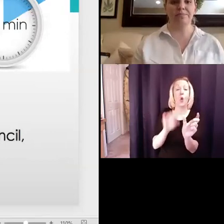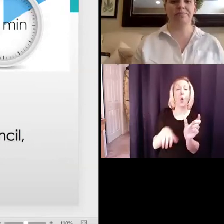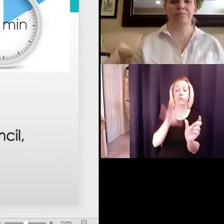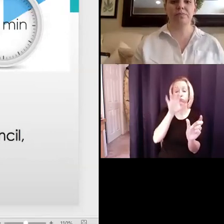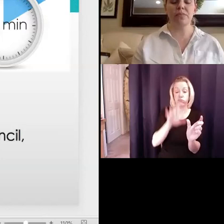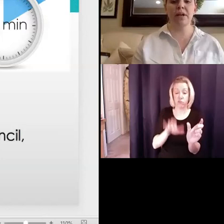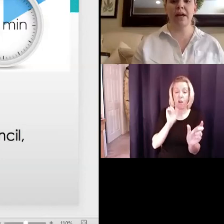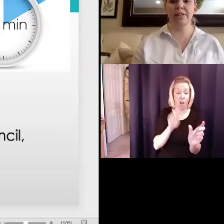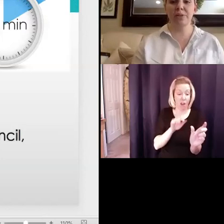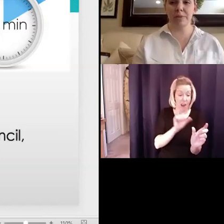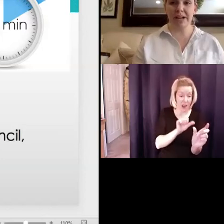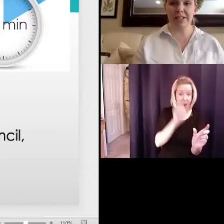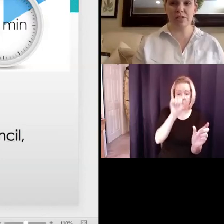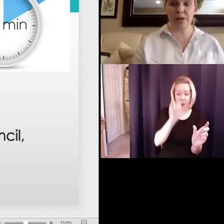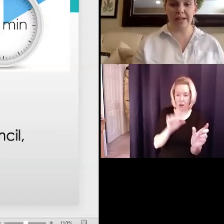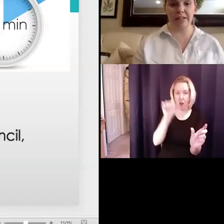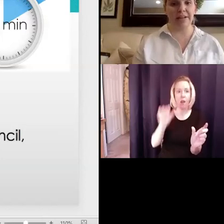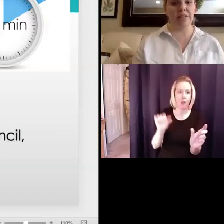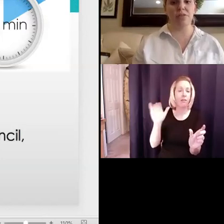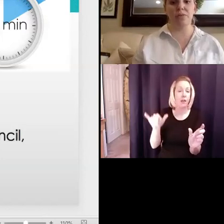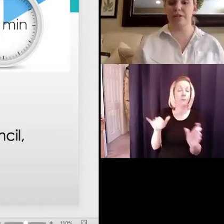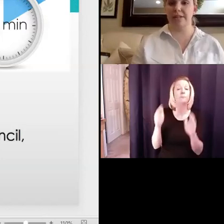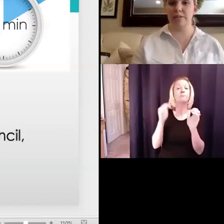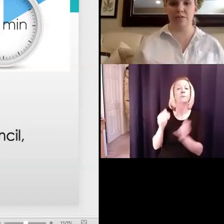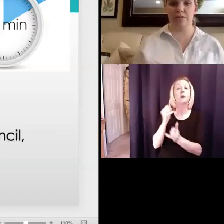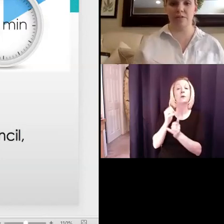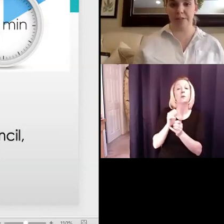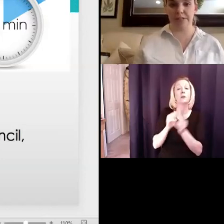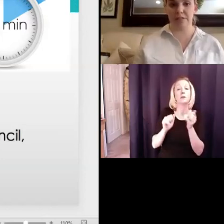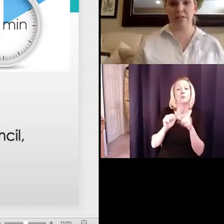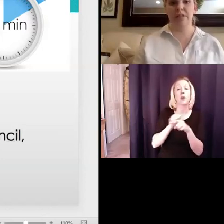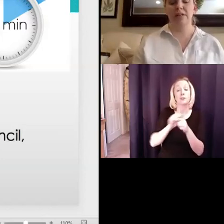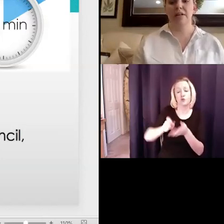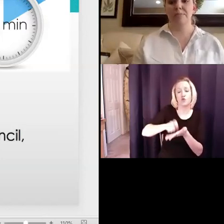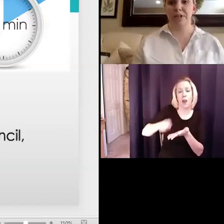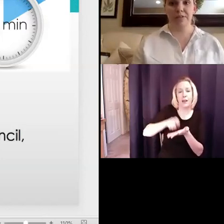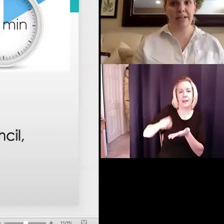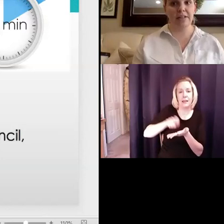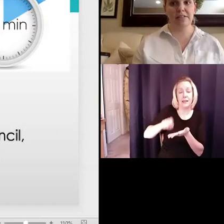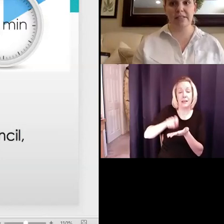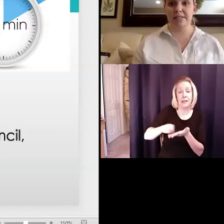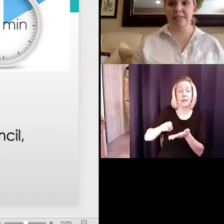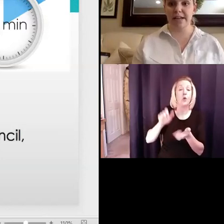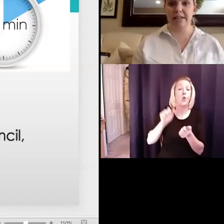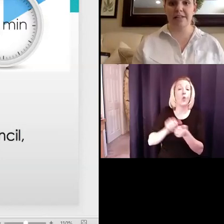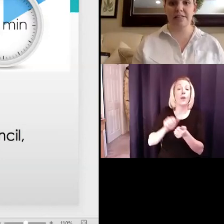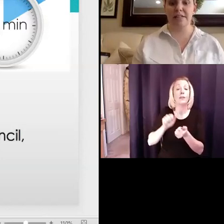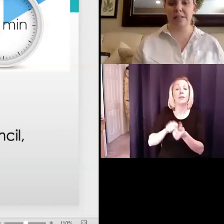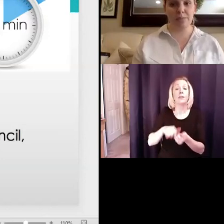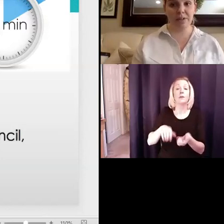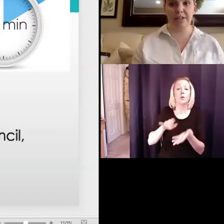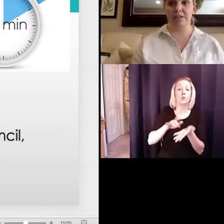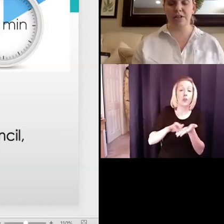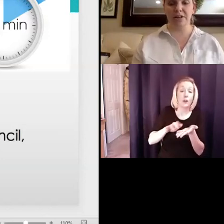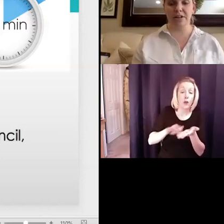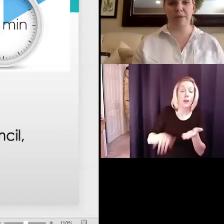letter. And then you want to practice writing the letters. So whether that's with a writing utensil, a braille writer, slate and stylus, a